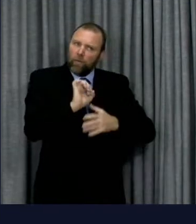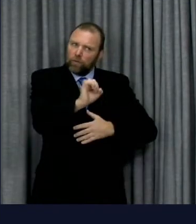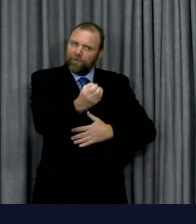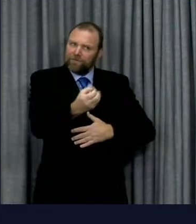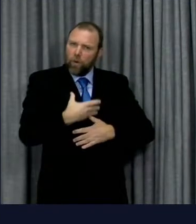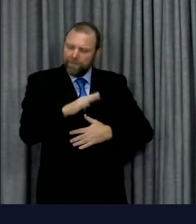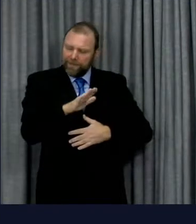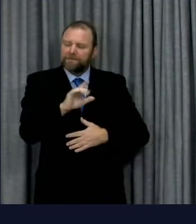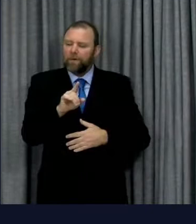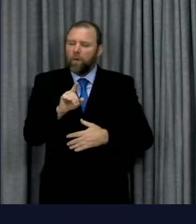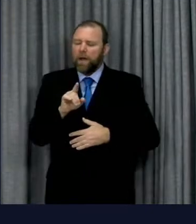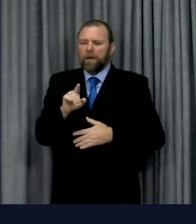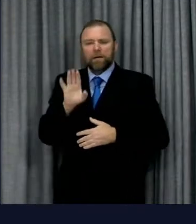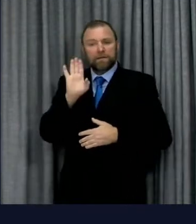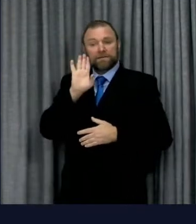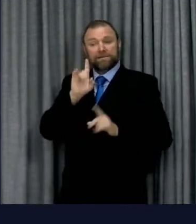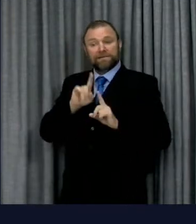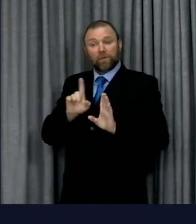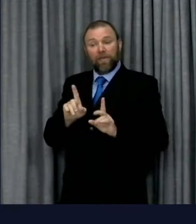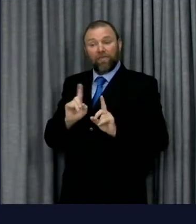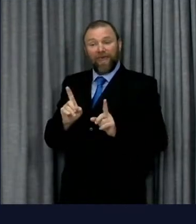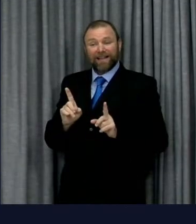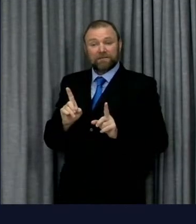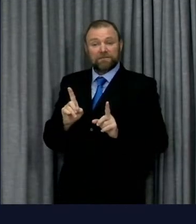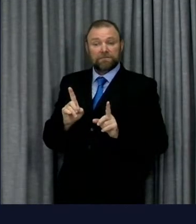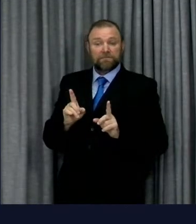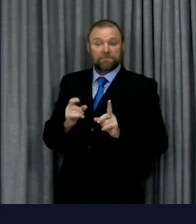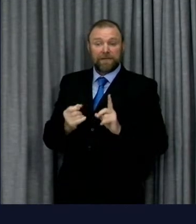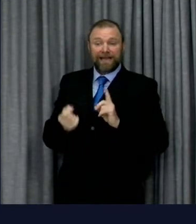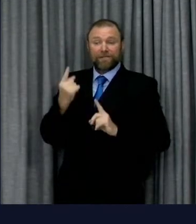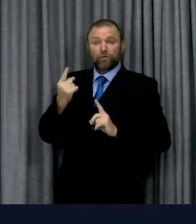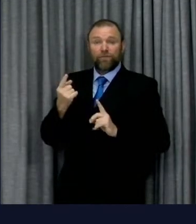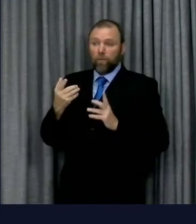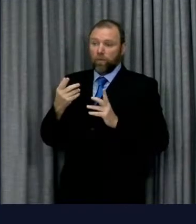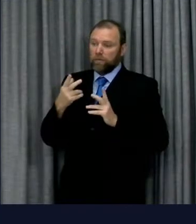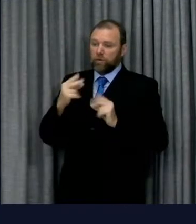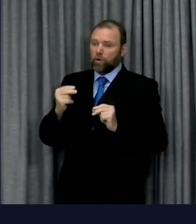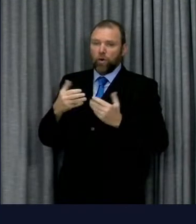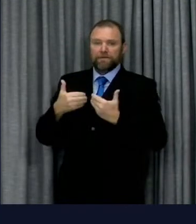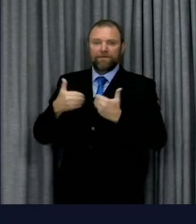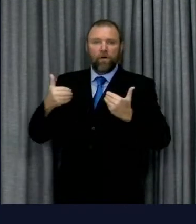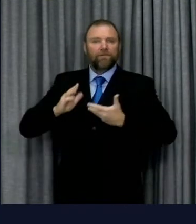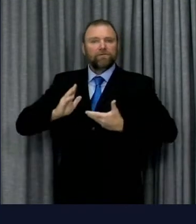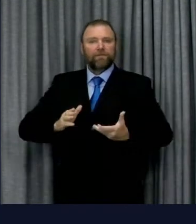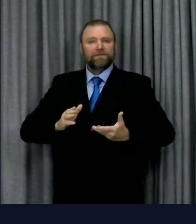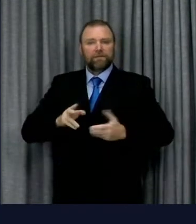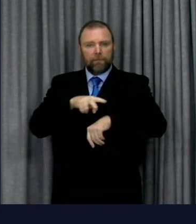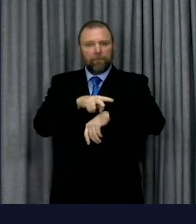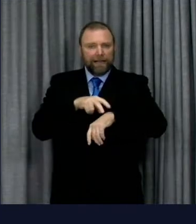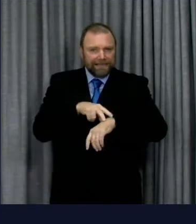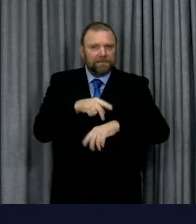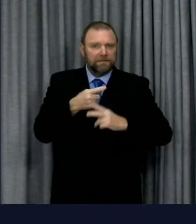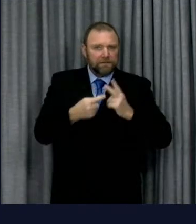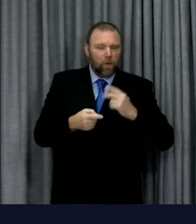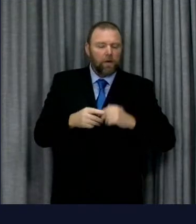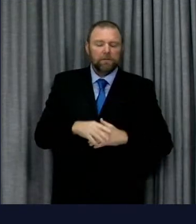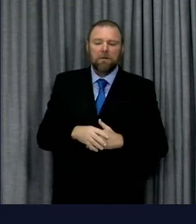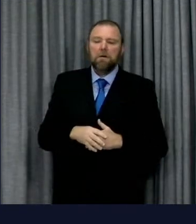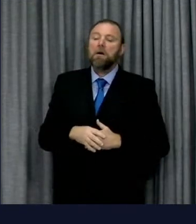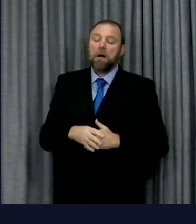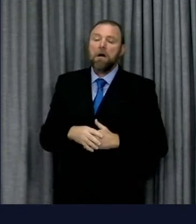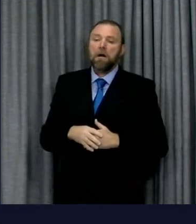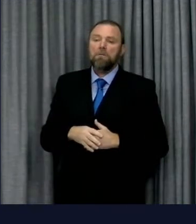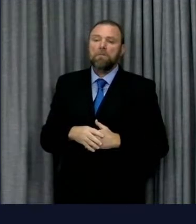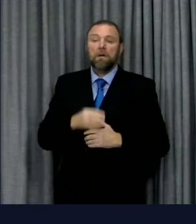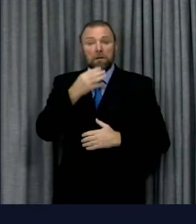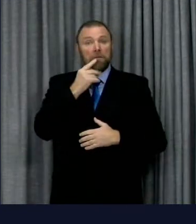that that is more a matter for the non-devolved services, the police and so on. People deserve